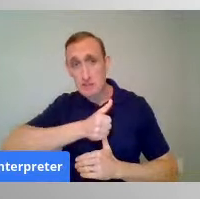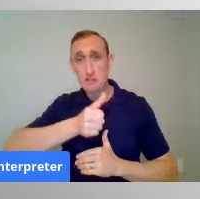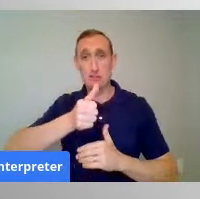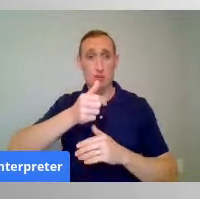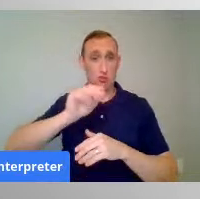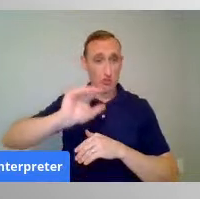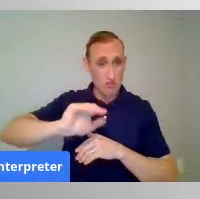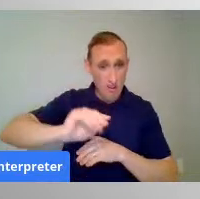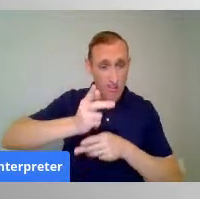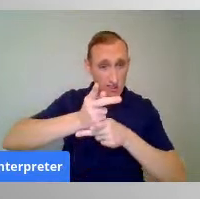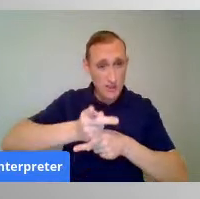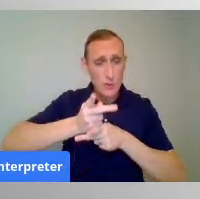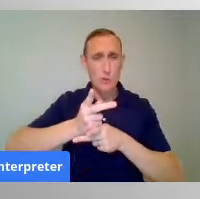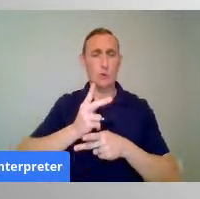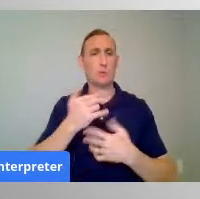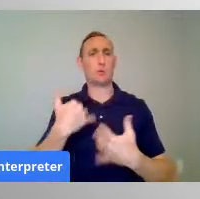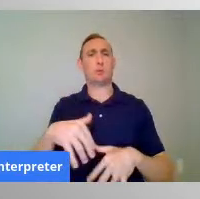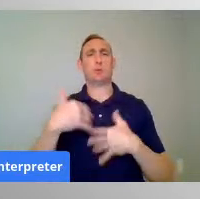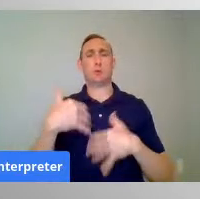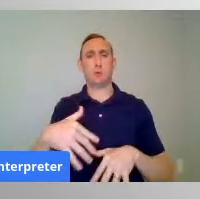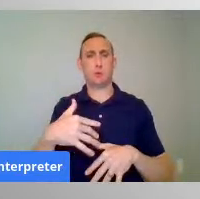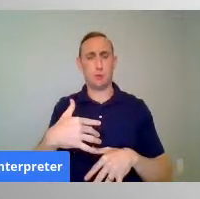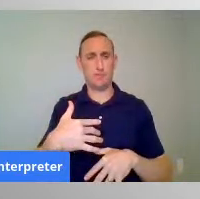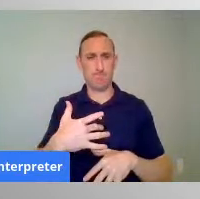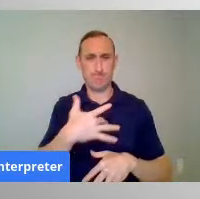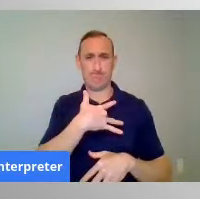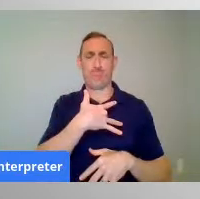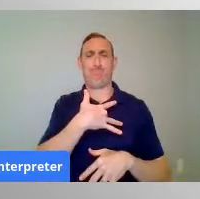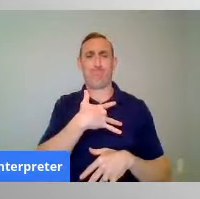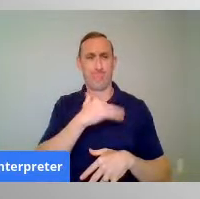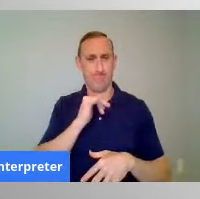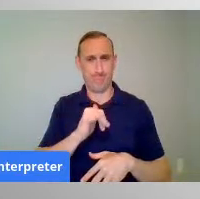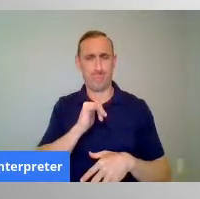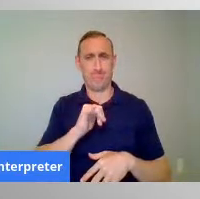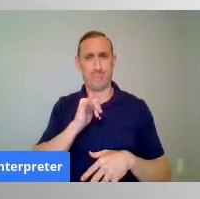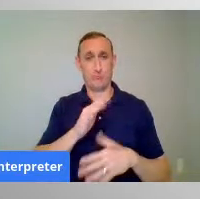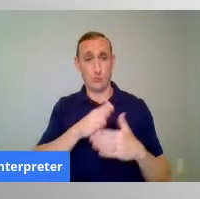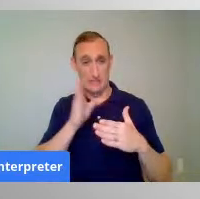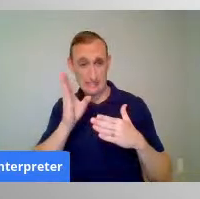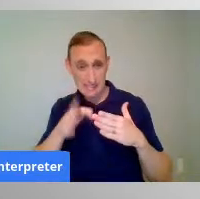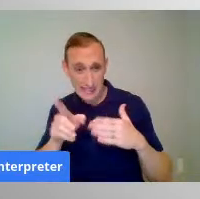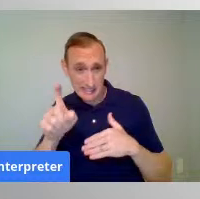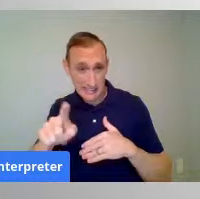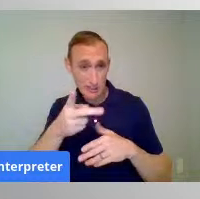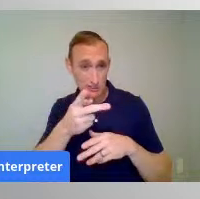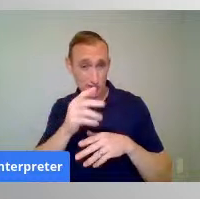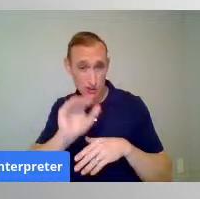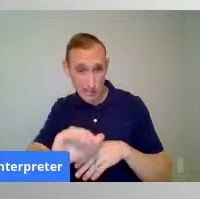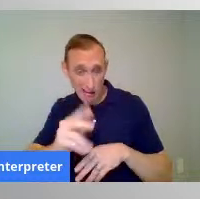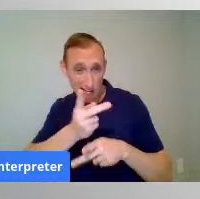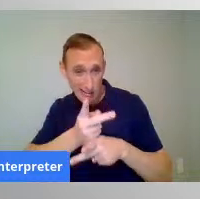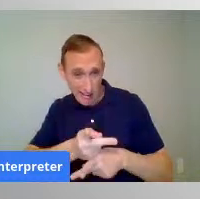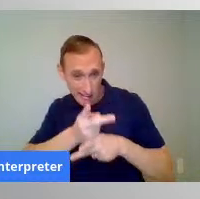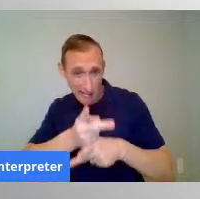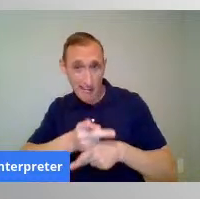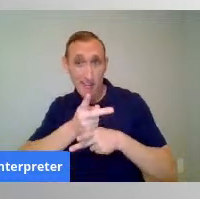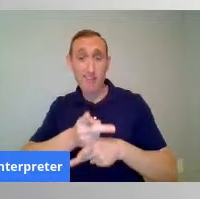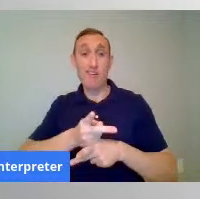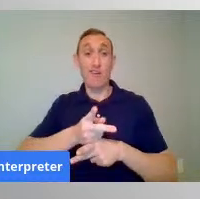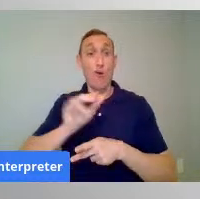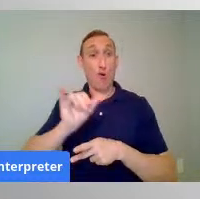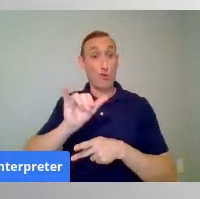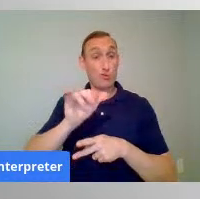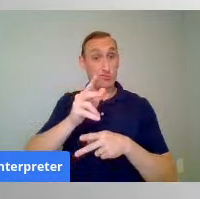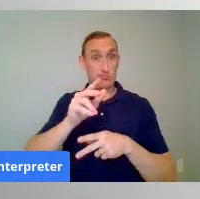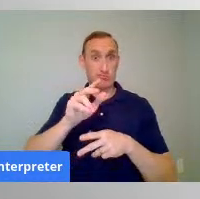like if someone, even after school or on the weekend, if you have to have childcare, and that childcare also has to be able to transport your child